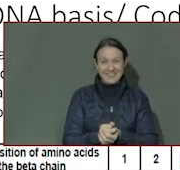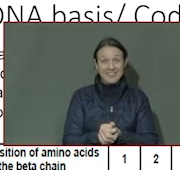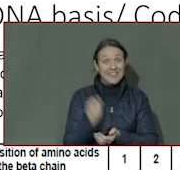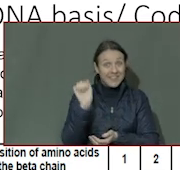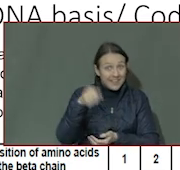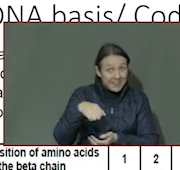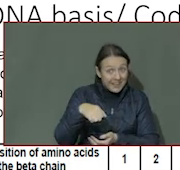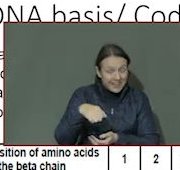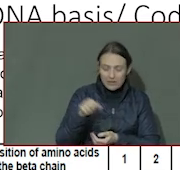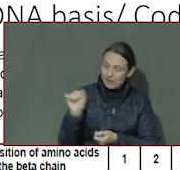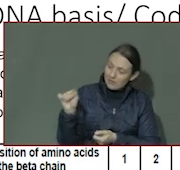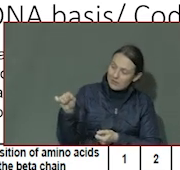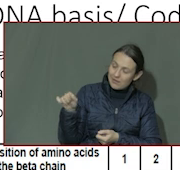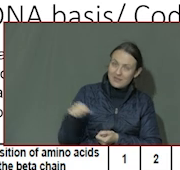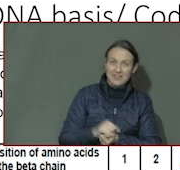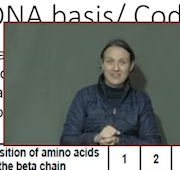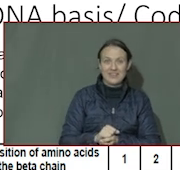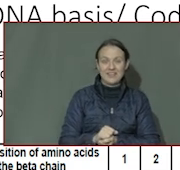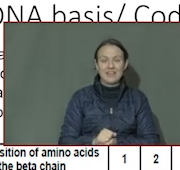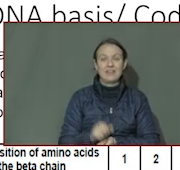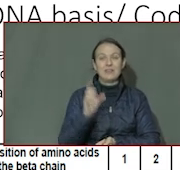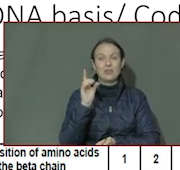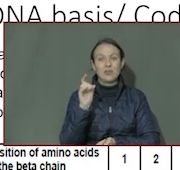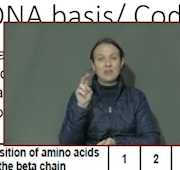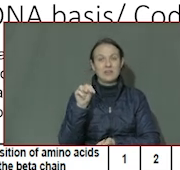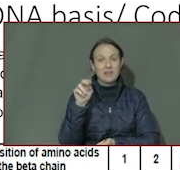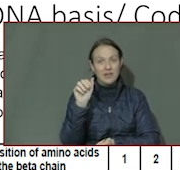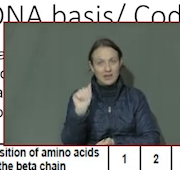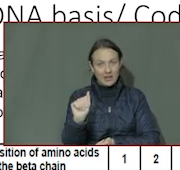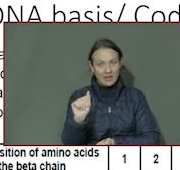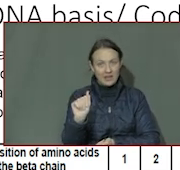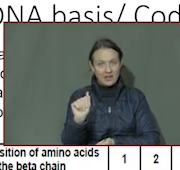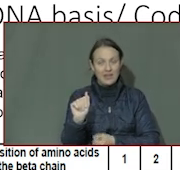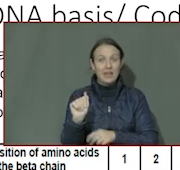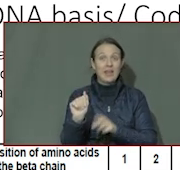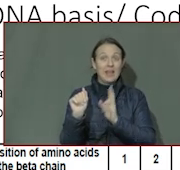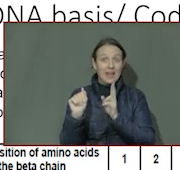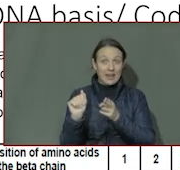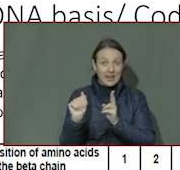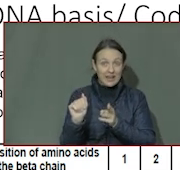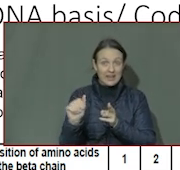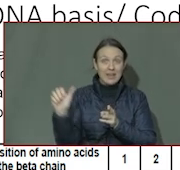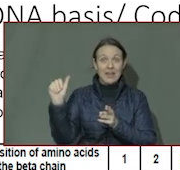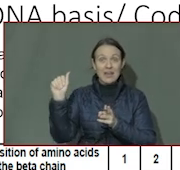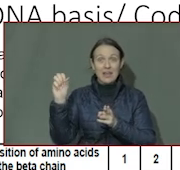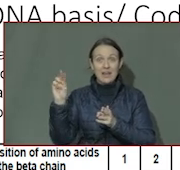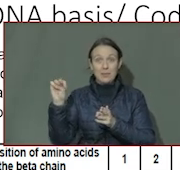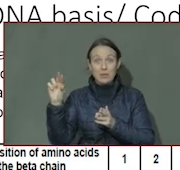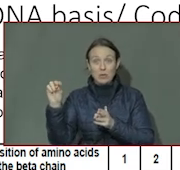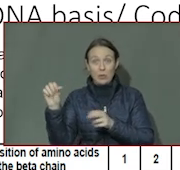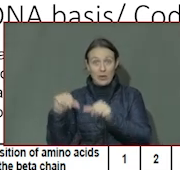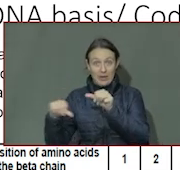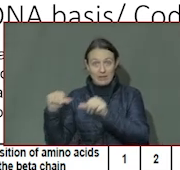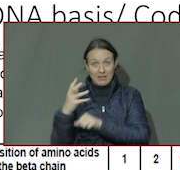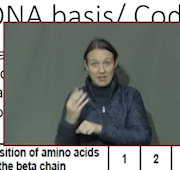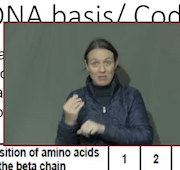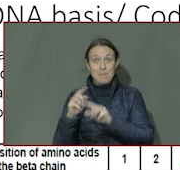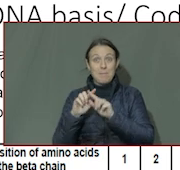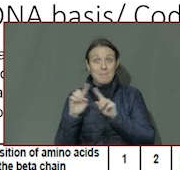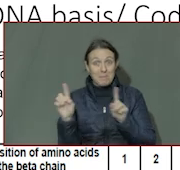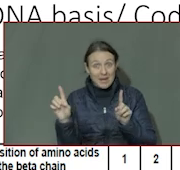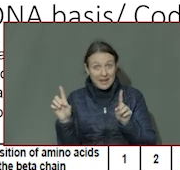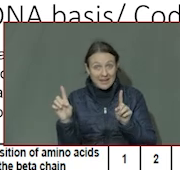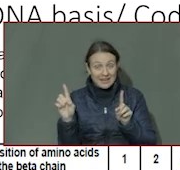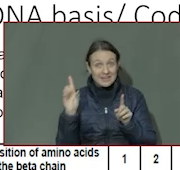Right? We are given DNA and amino acid, but they request us to find what? The